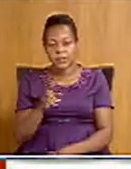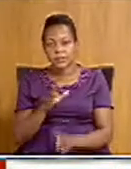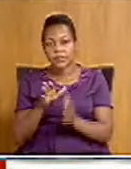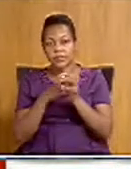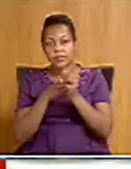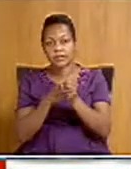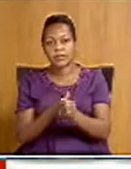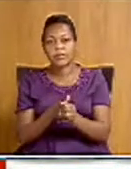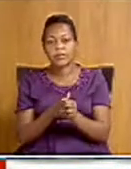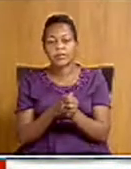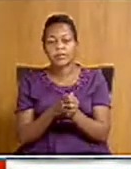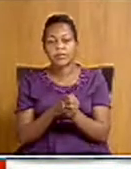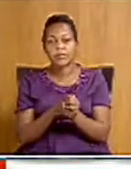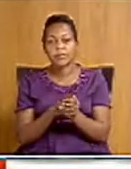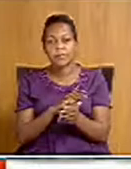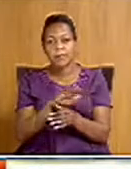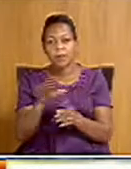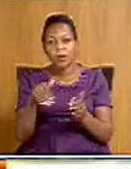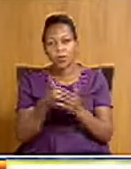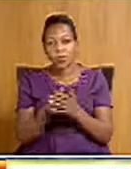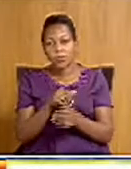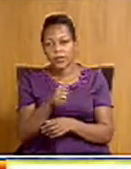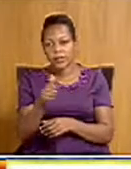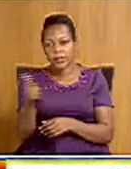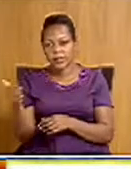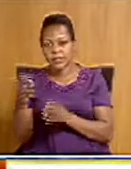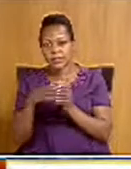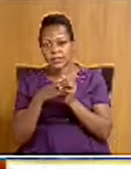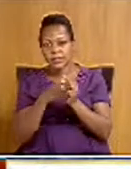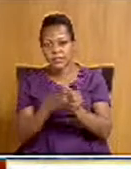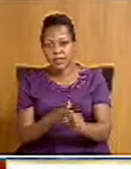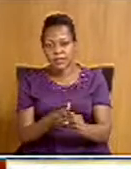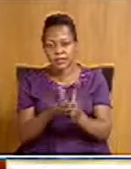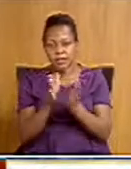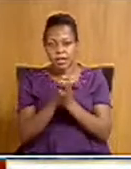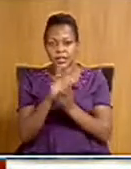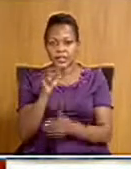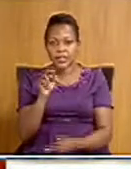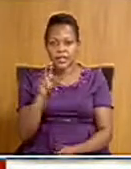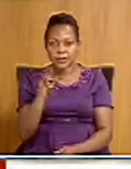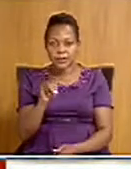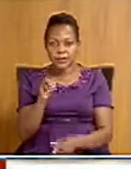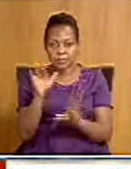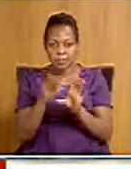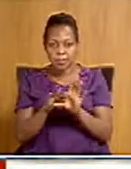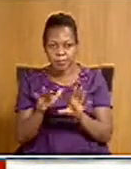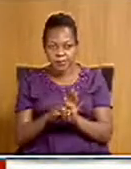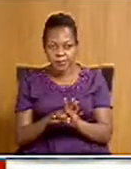leaders, all the other leaders of state and the NRM party,